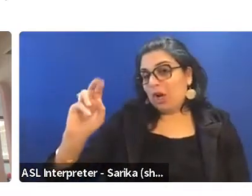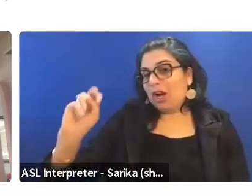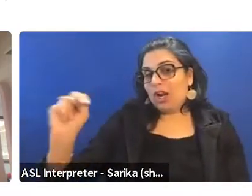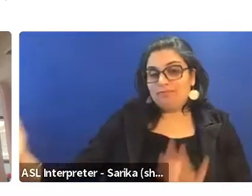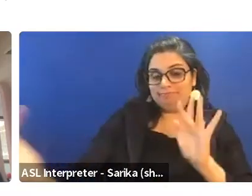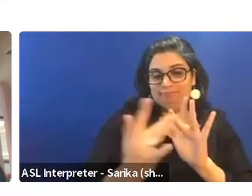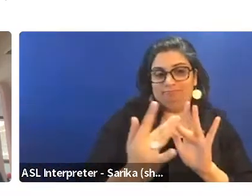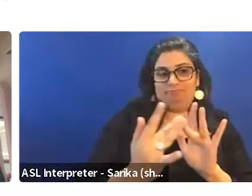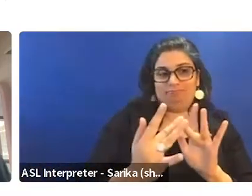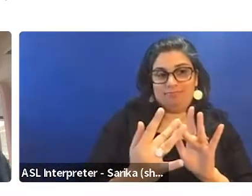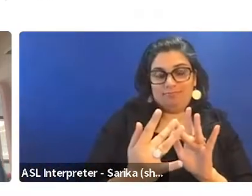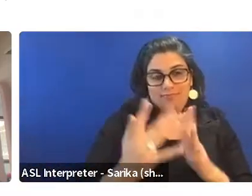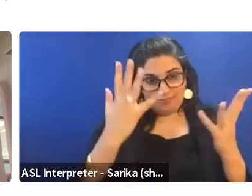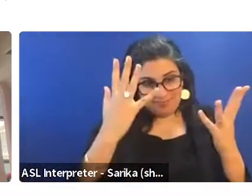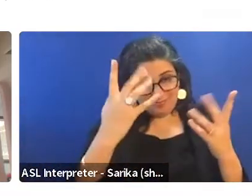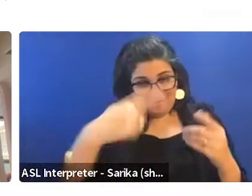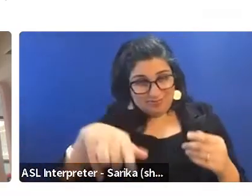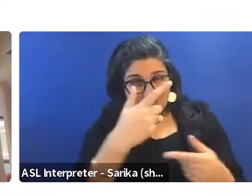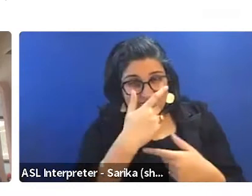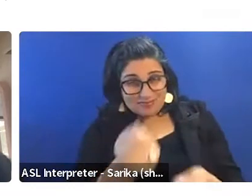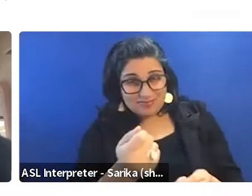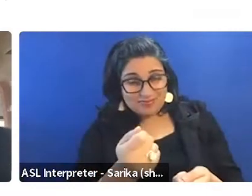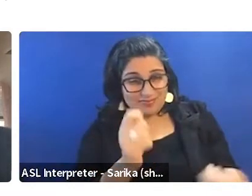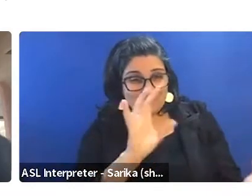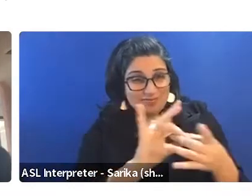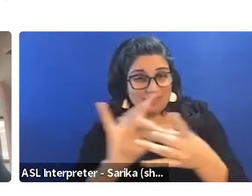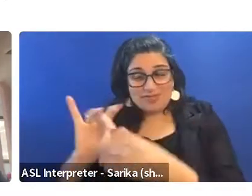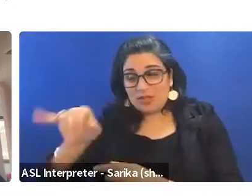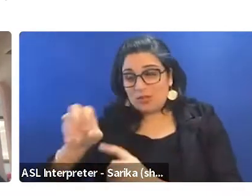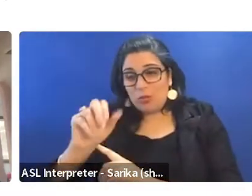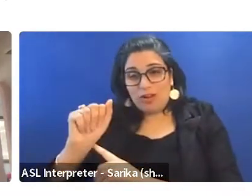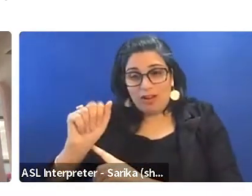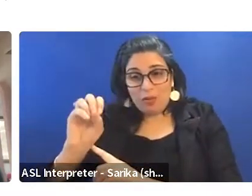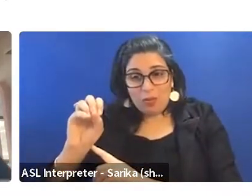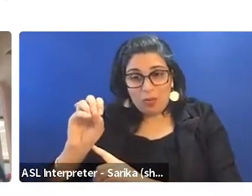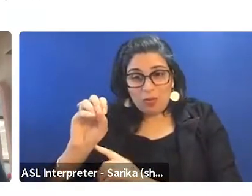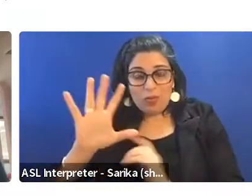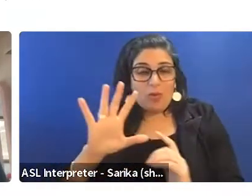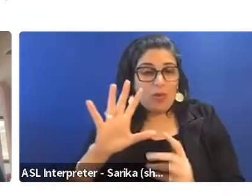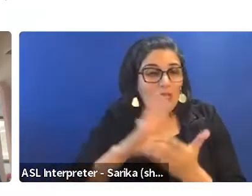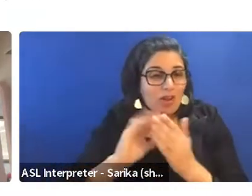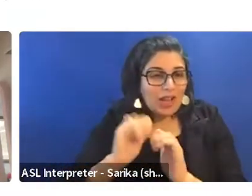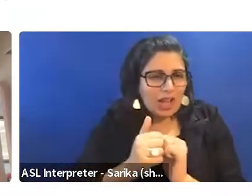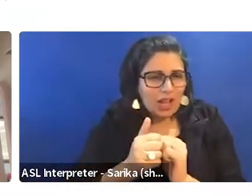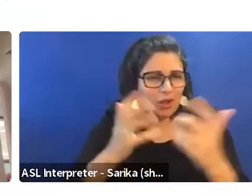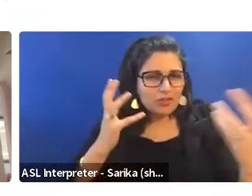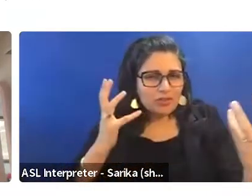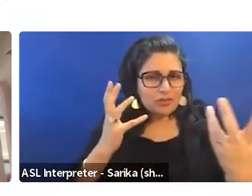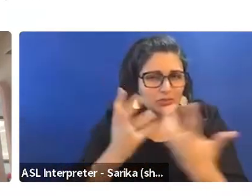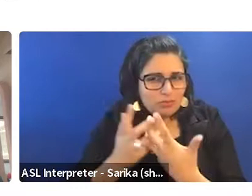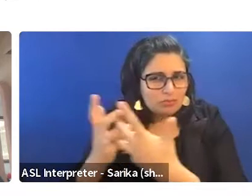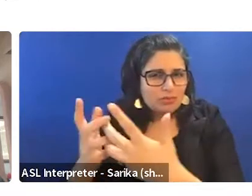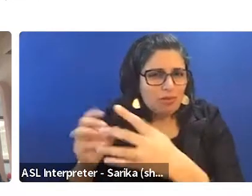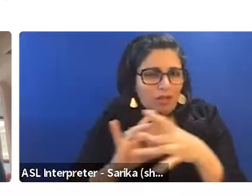said, would you all be interested in connecting with Joao and learning about how we can come together to